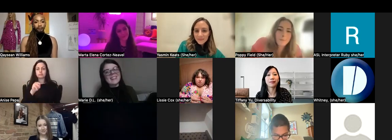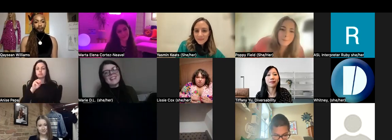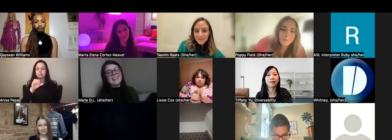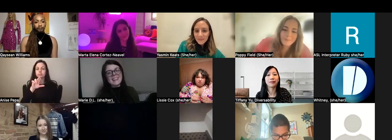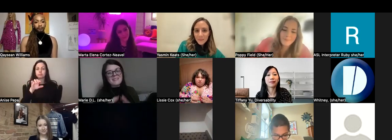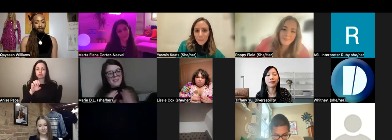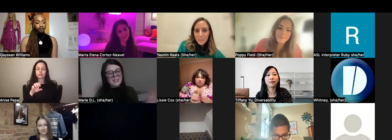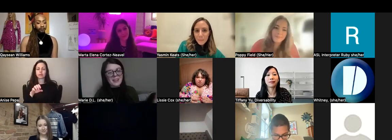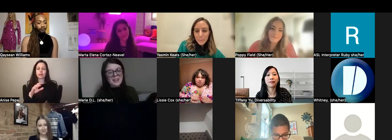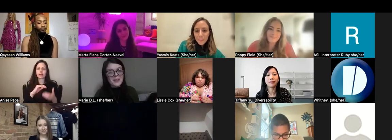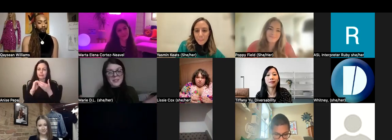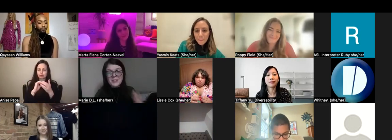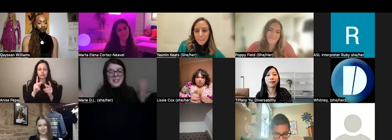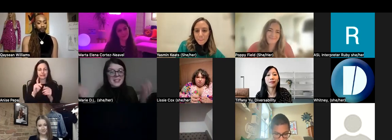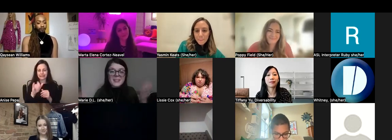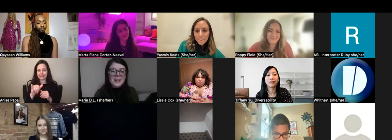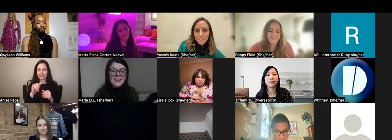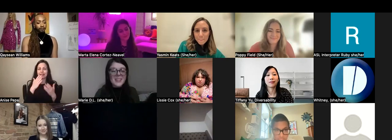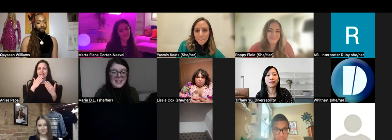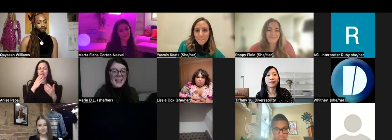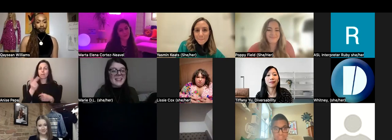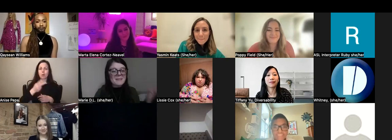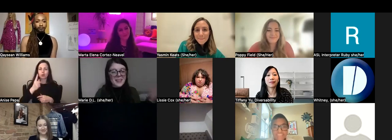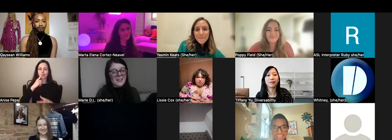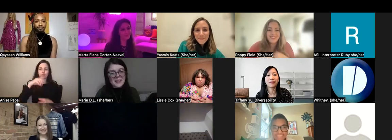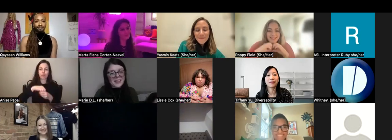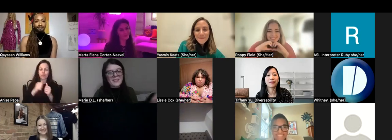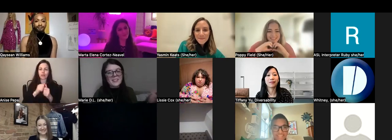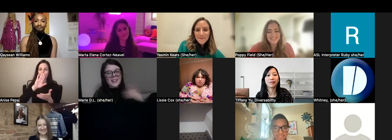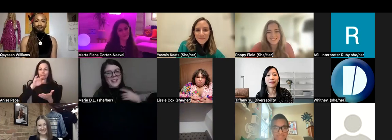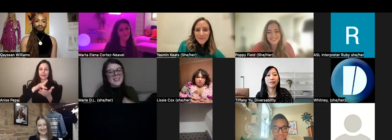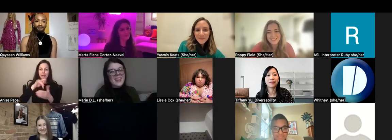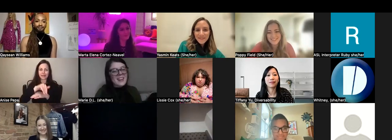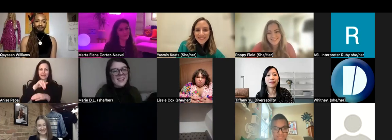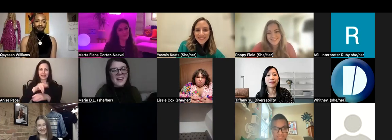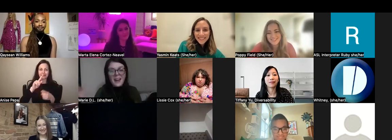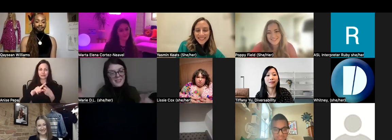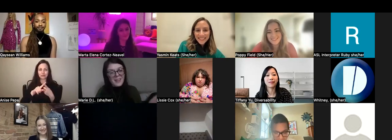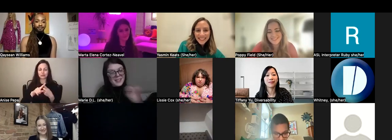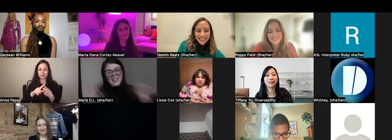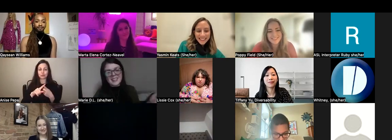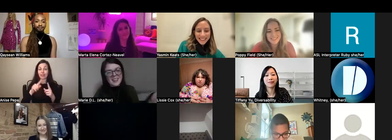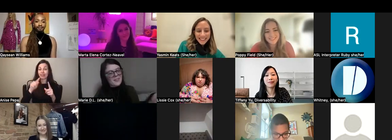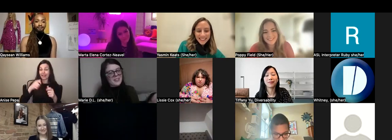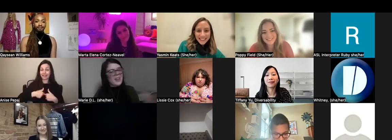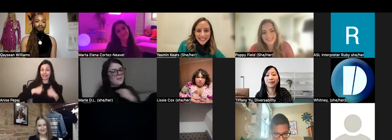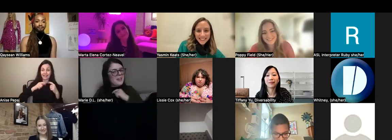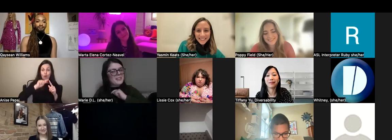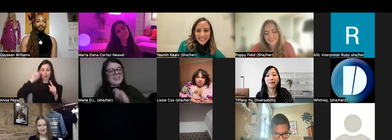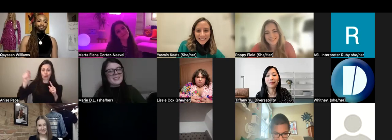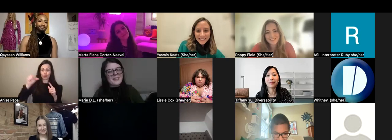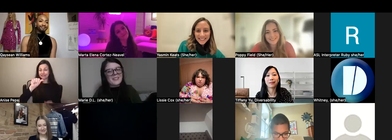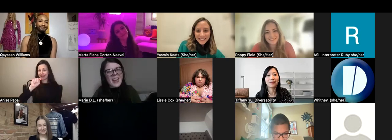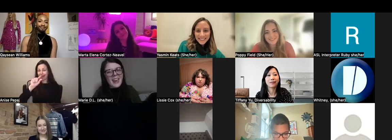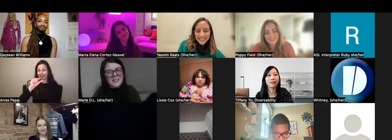is key. And thank you both so much for tuning into the middle of the night to be here with this conversation. They are across the Atlantic Ocean, and we are just